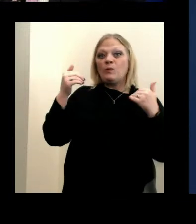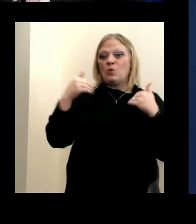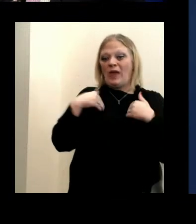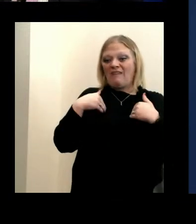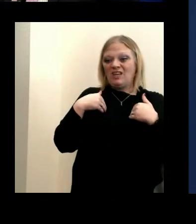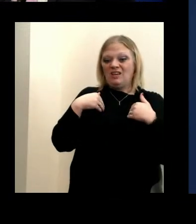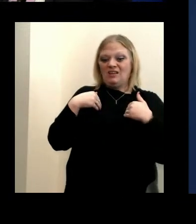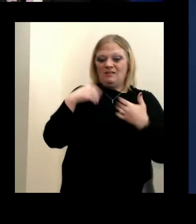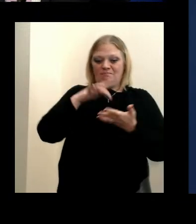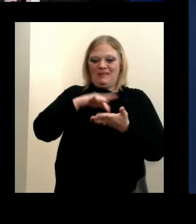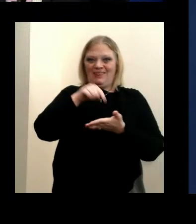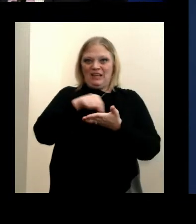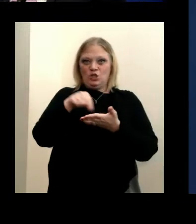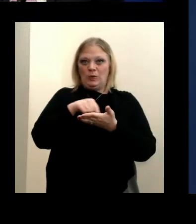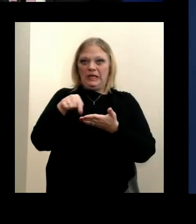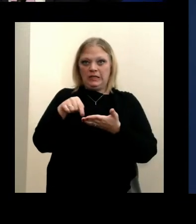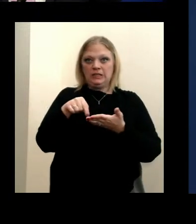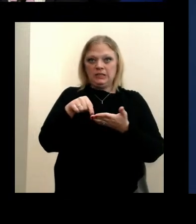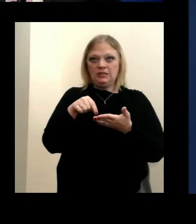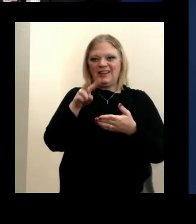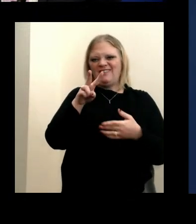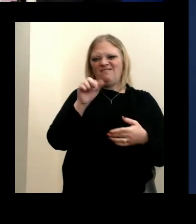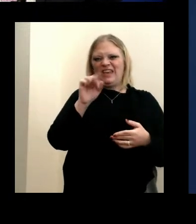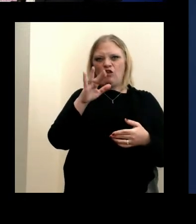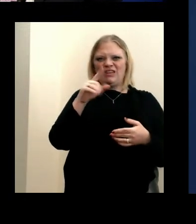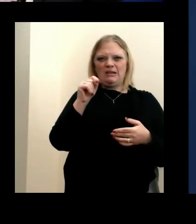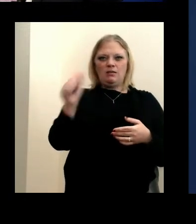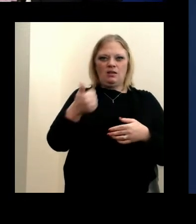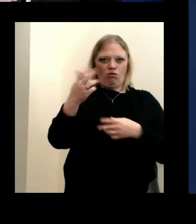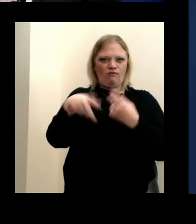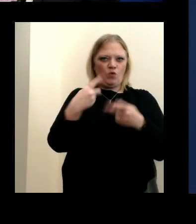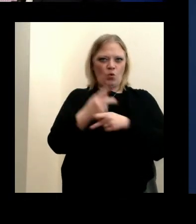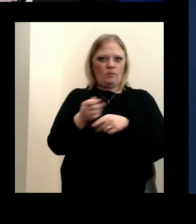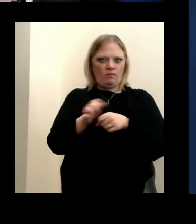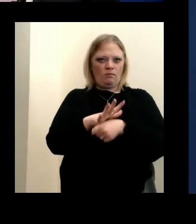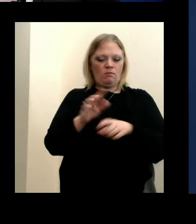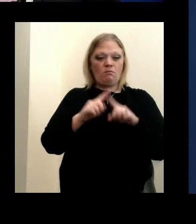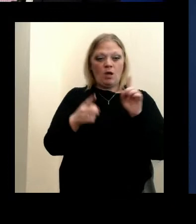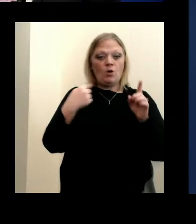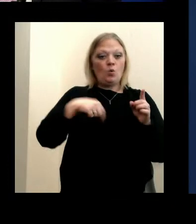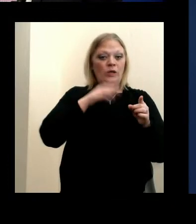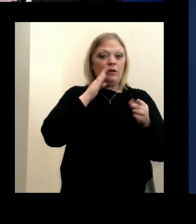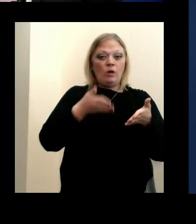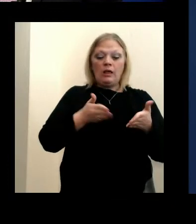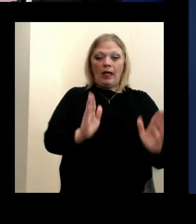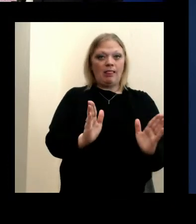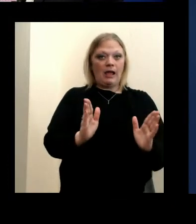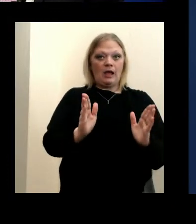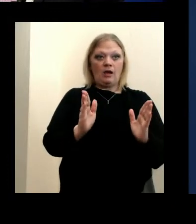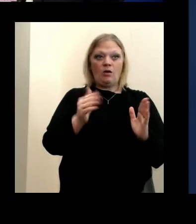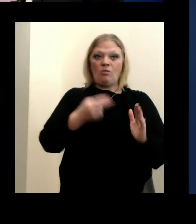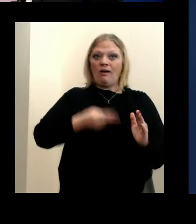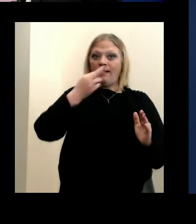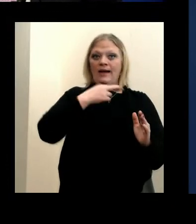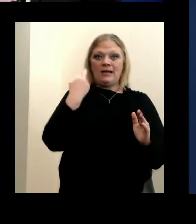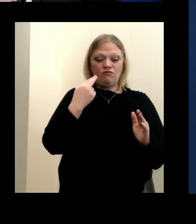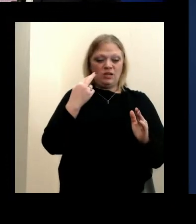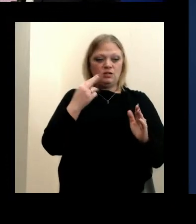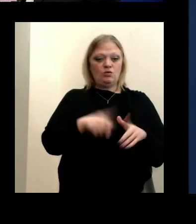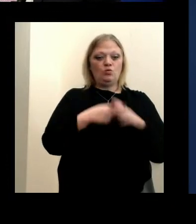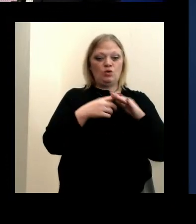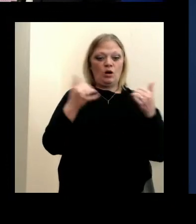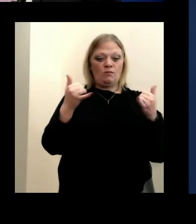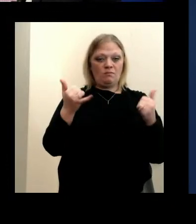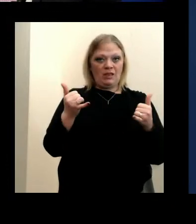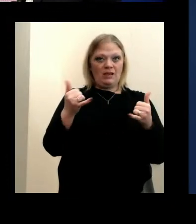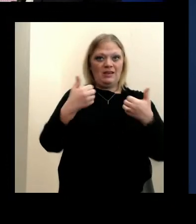week. But regardless, we are going to allow higher risk sports to start playing game competitions on February 1st, but